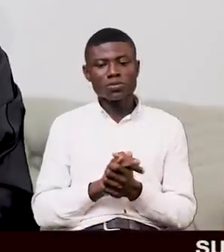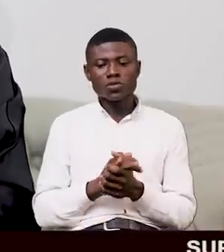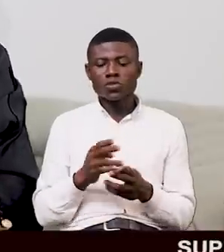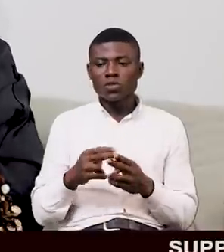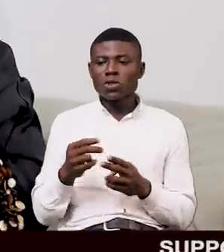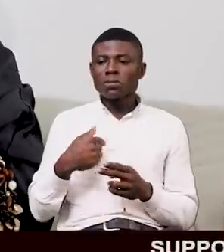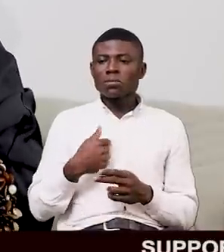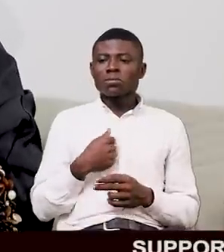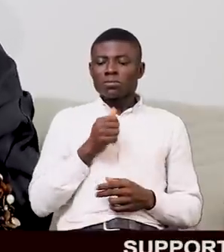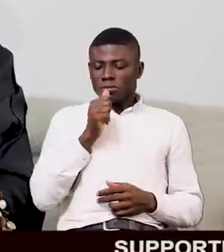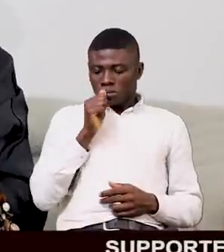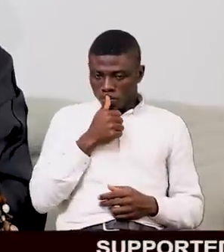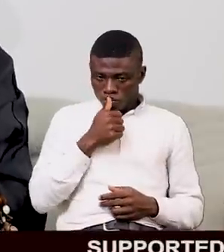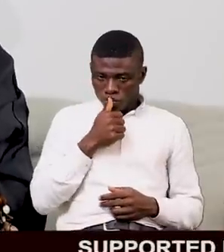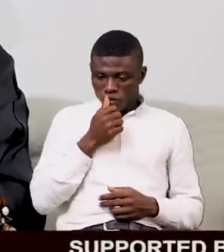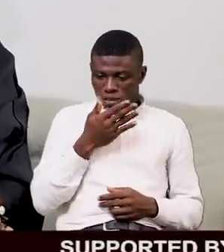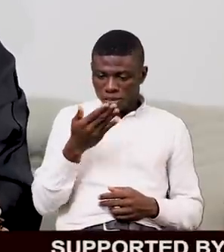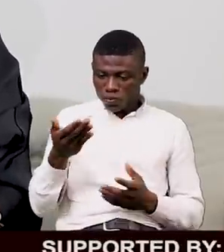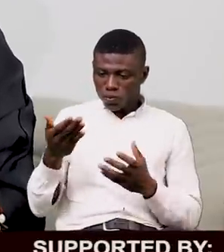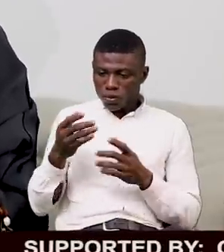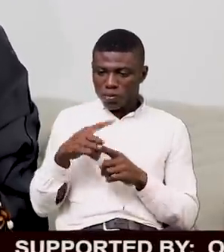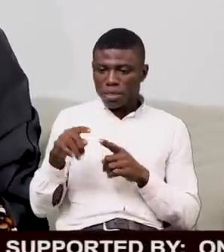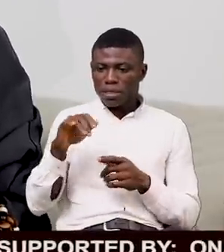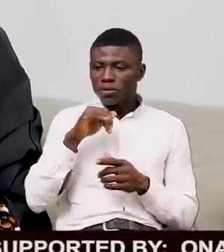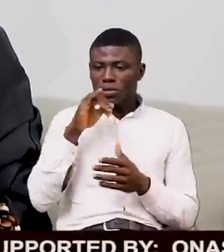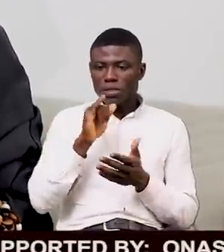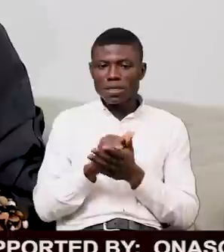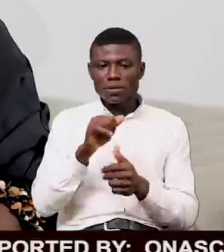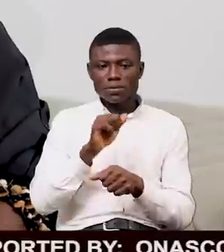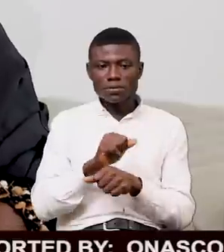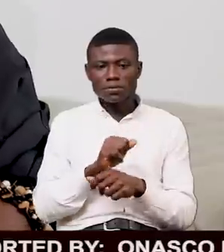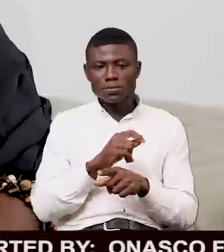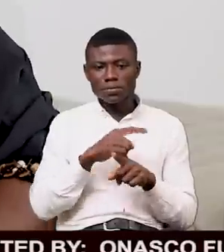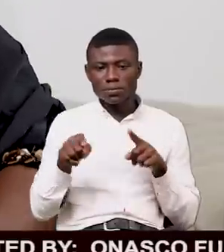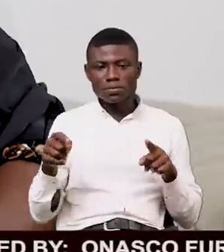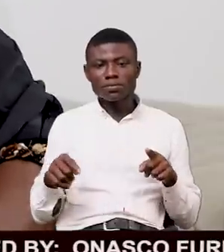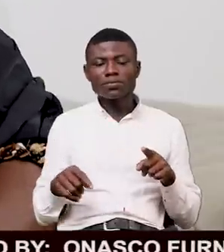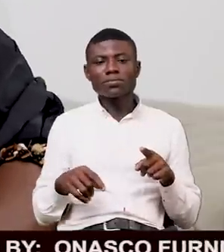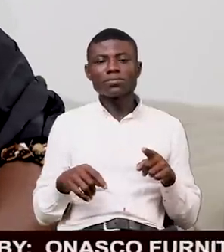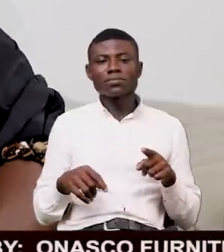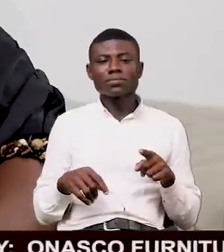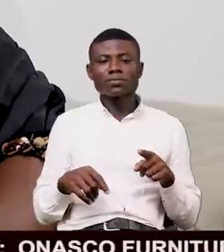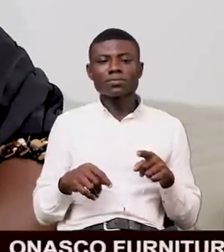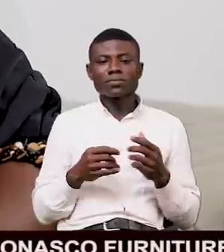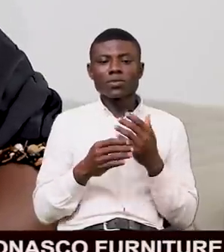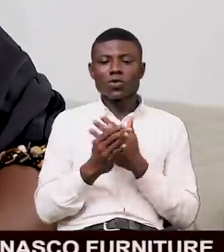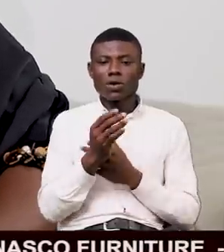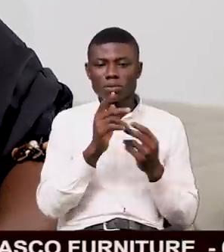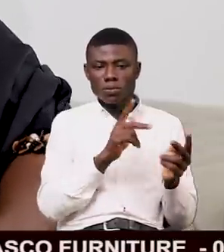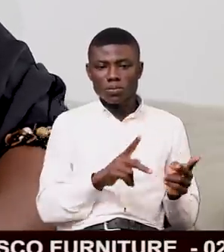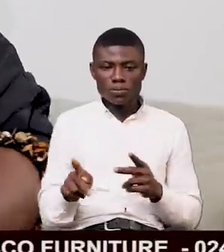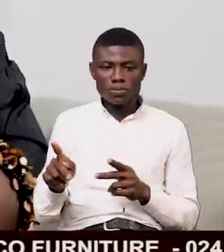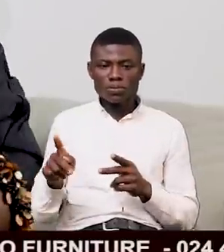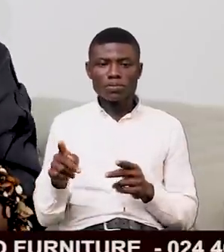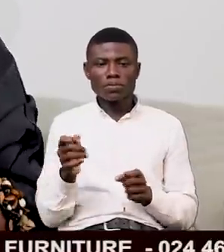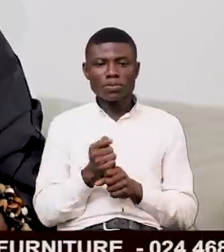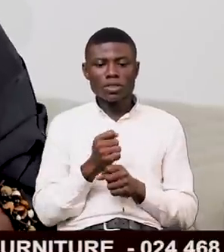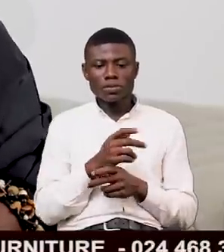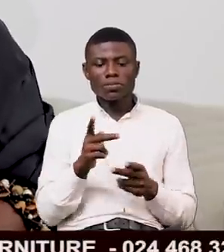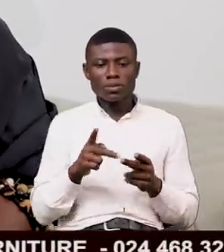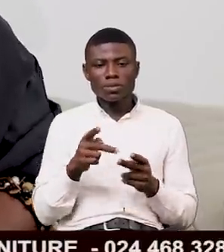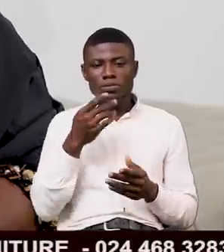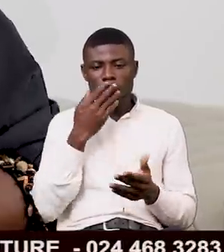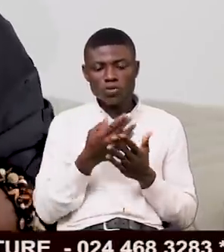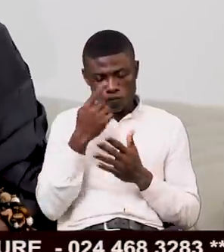bo? Baby, and I will need dano, and ya on the fire, but ya measure shame on or do co see baby or do